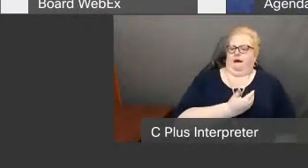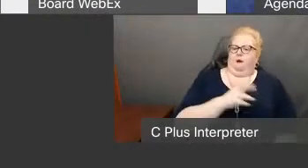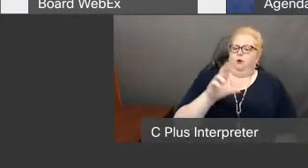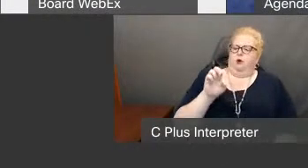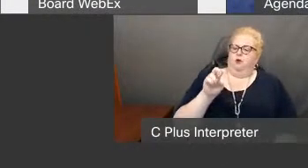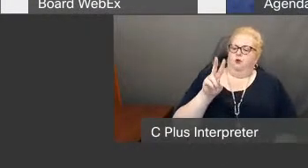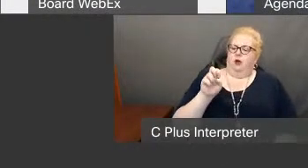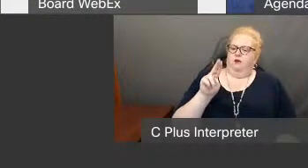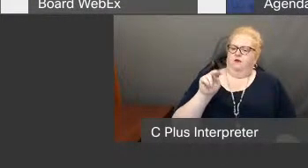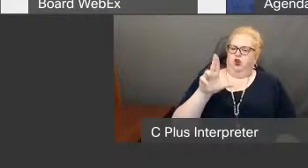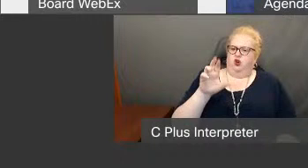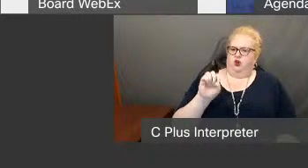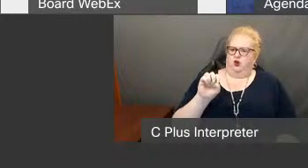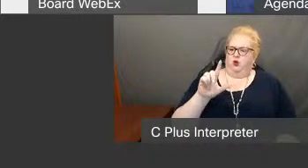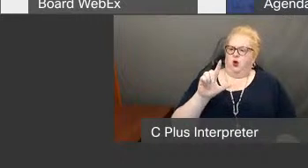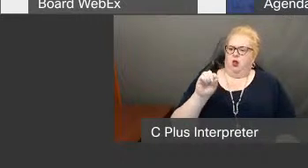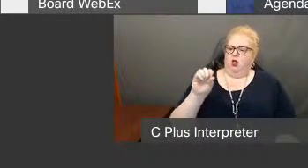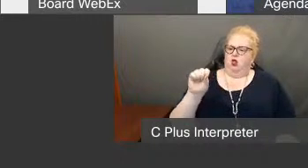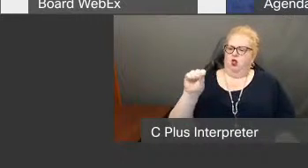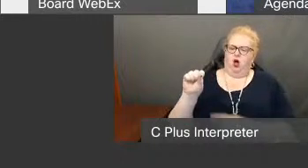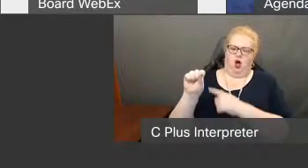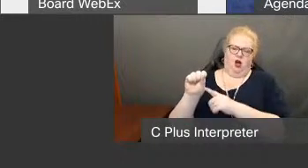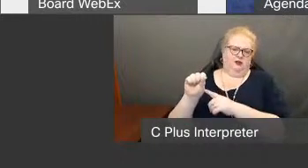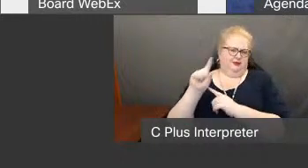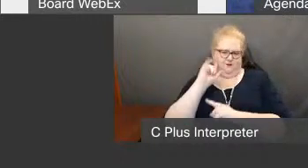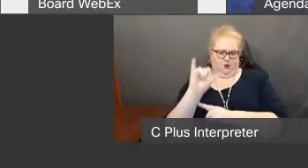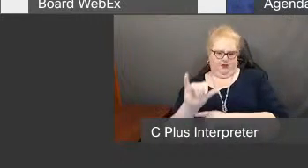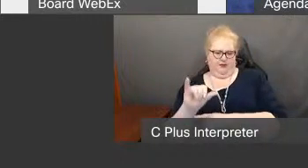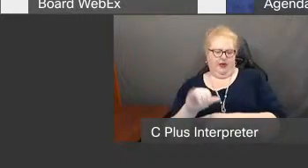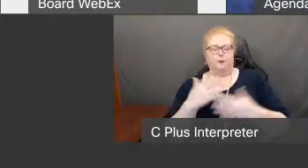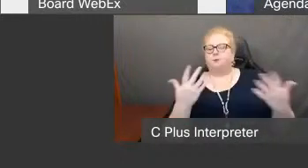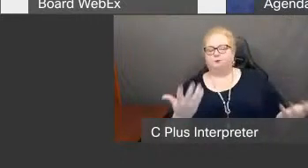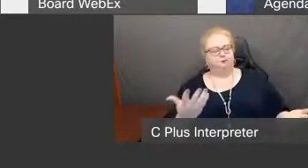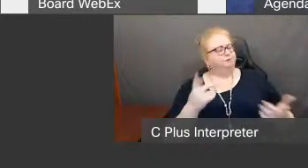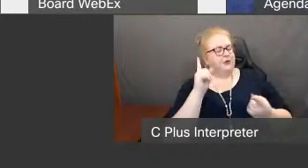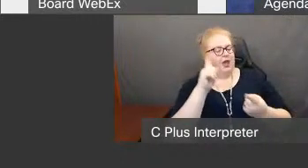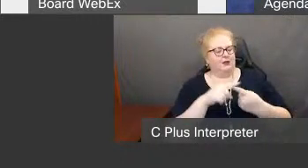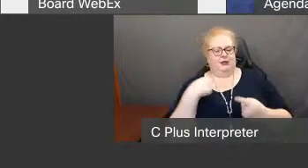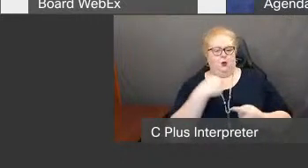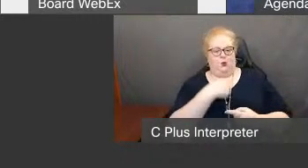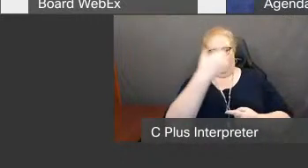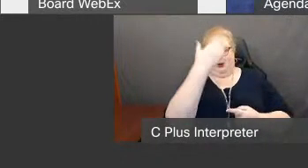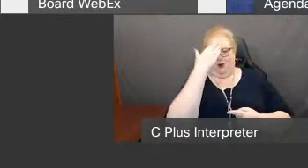on this? Until we know the exact formula.